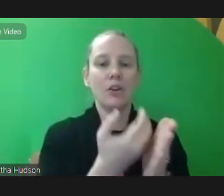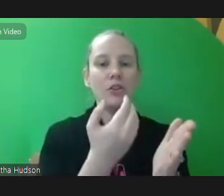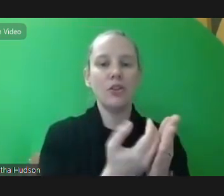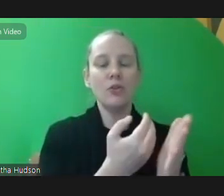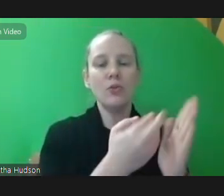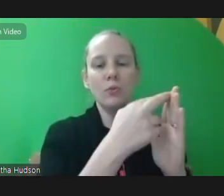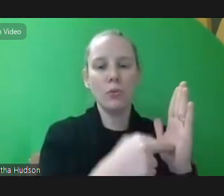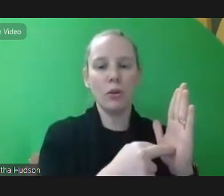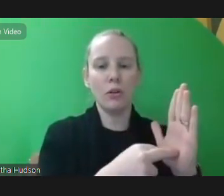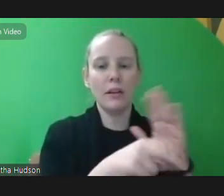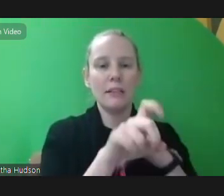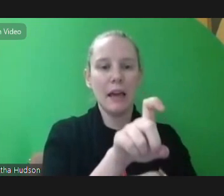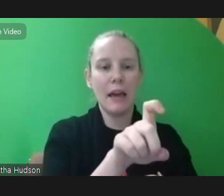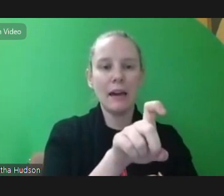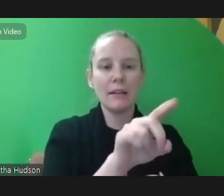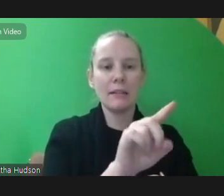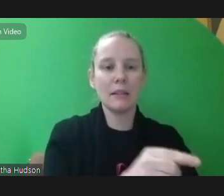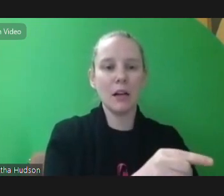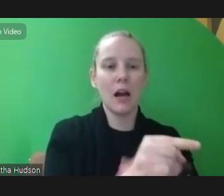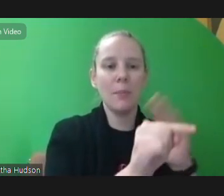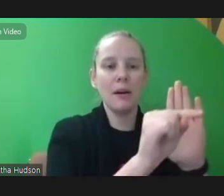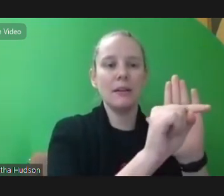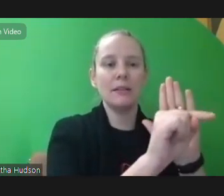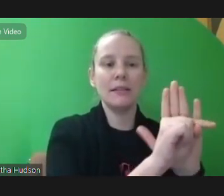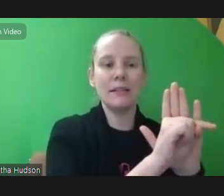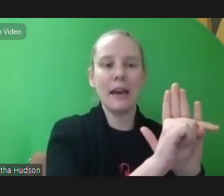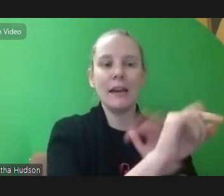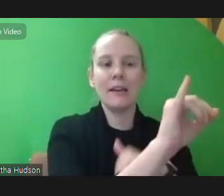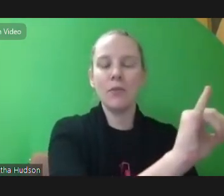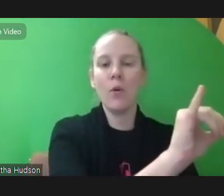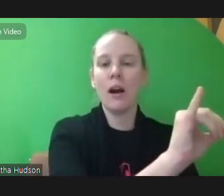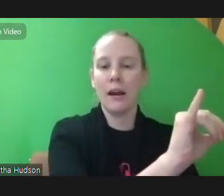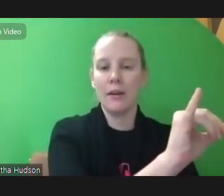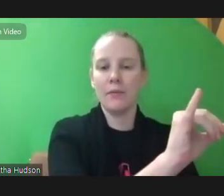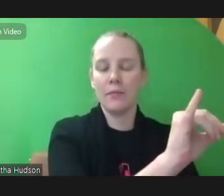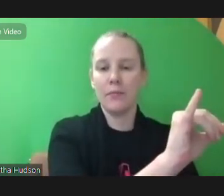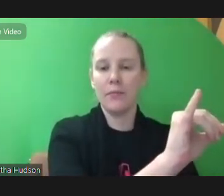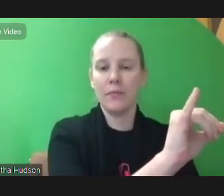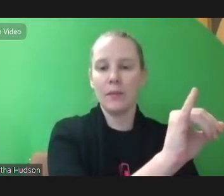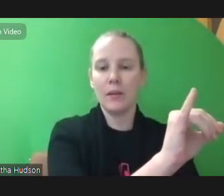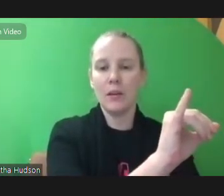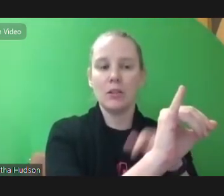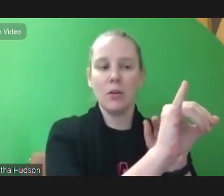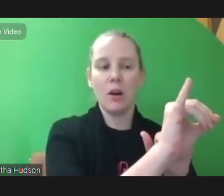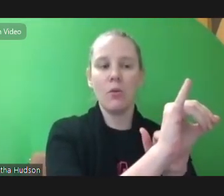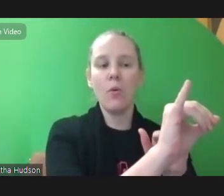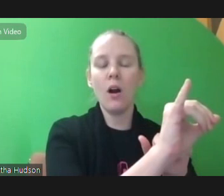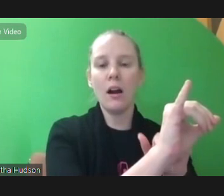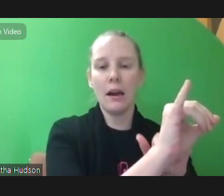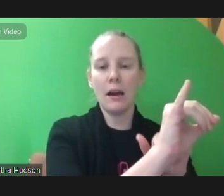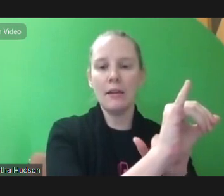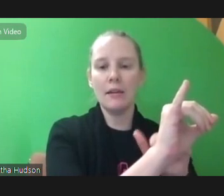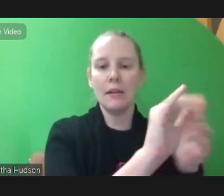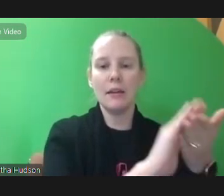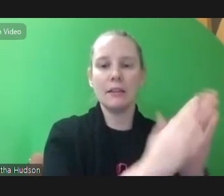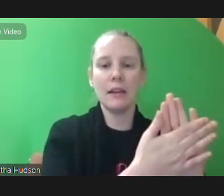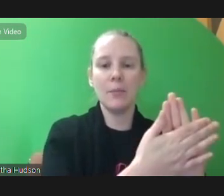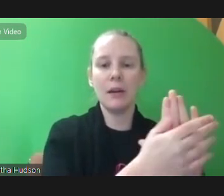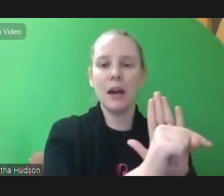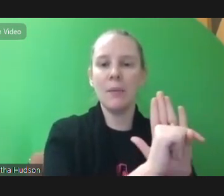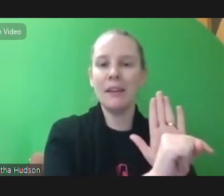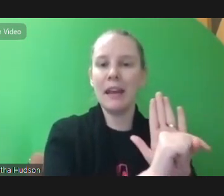And our new rule is X comma negative Y. So our Y